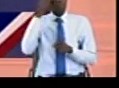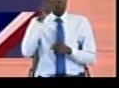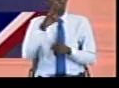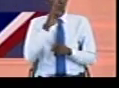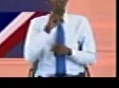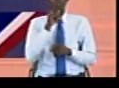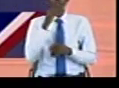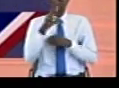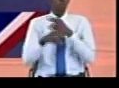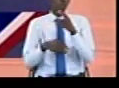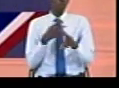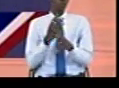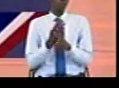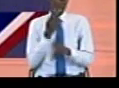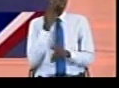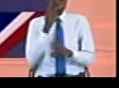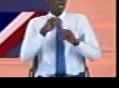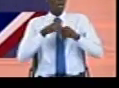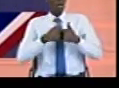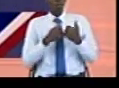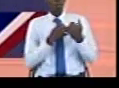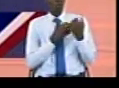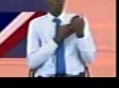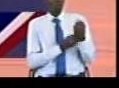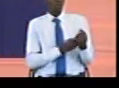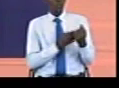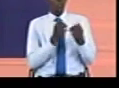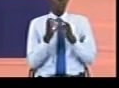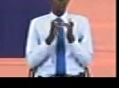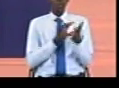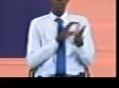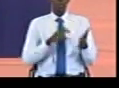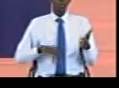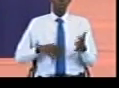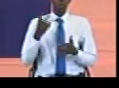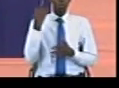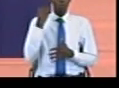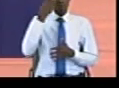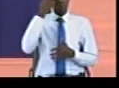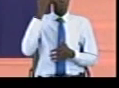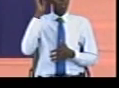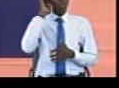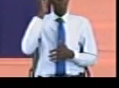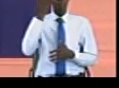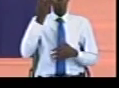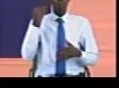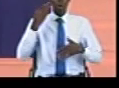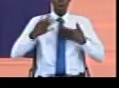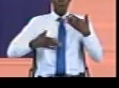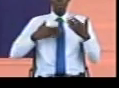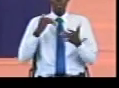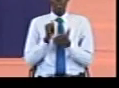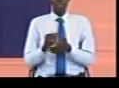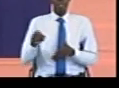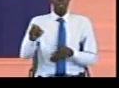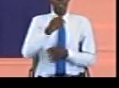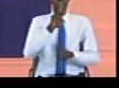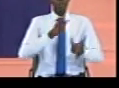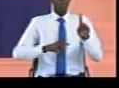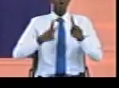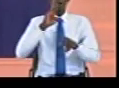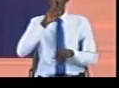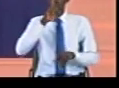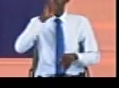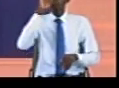sure he was, how confident he was happy that these people were genuinely converted, they were genuinely born again. He was